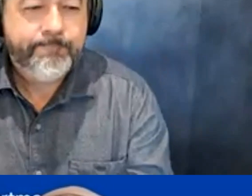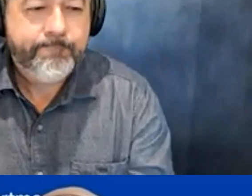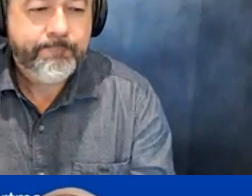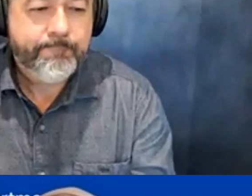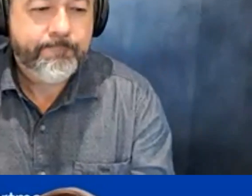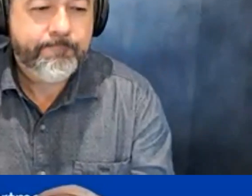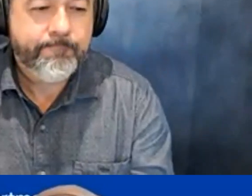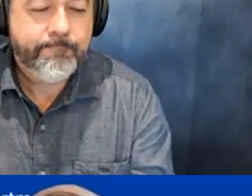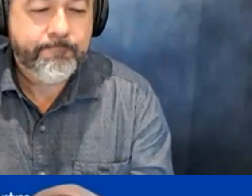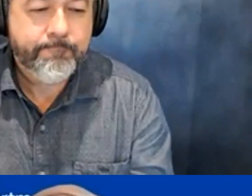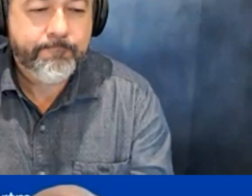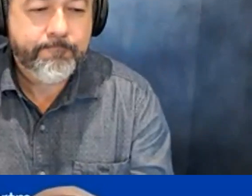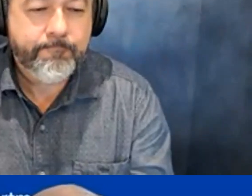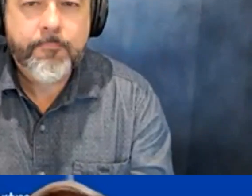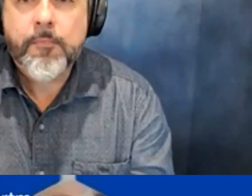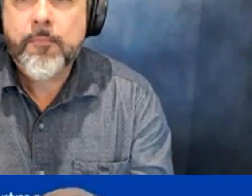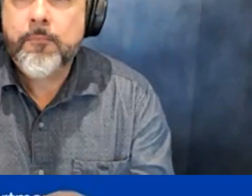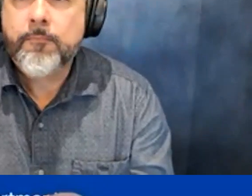next segment. Yeah, I think that sounds great.